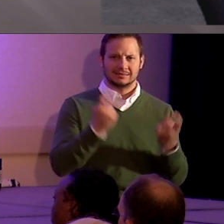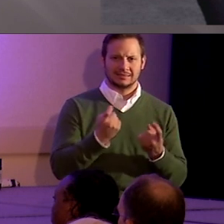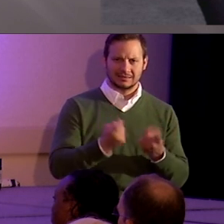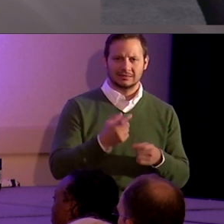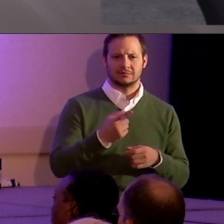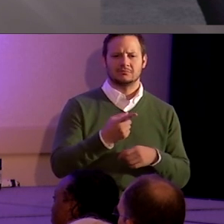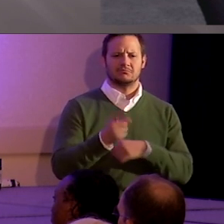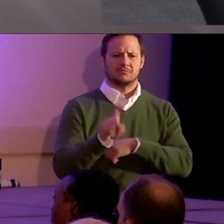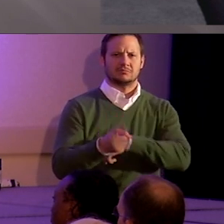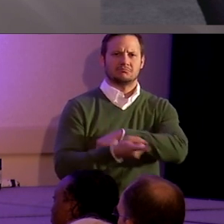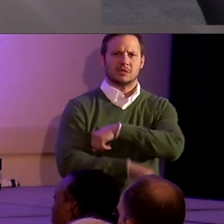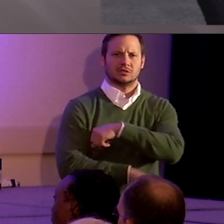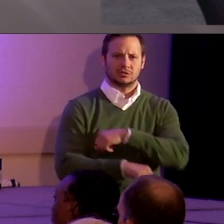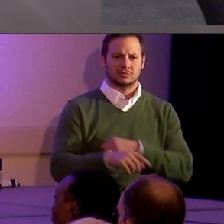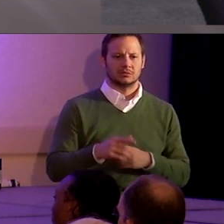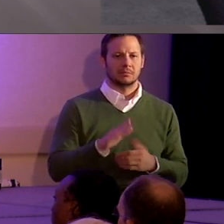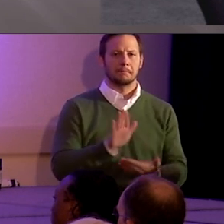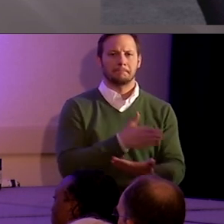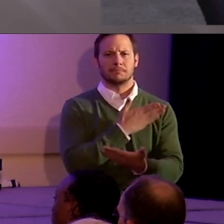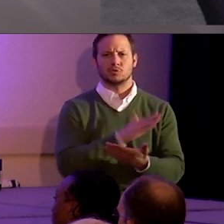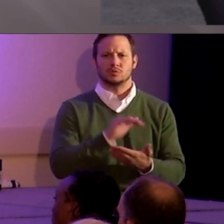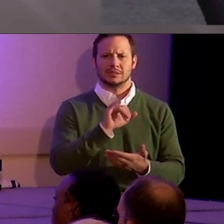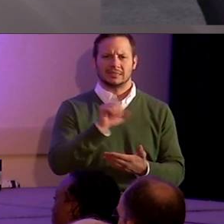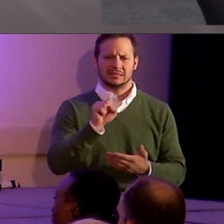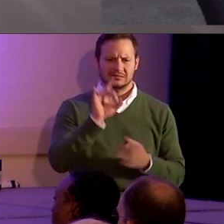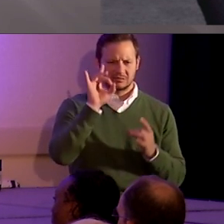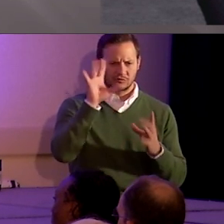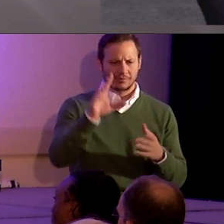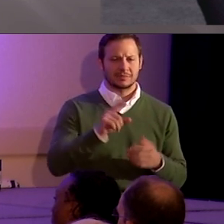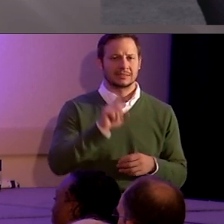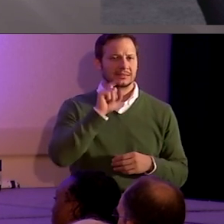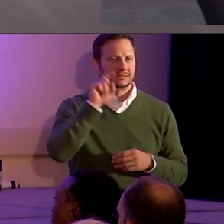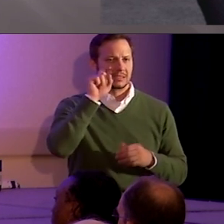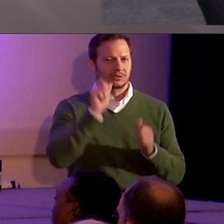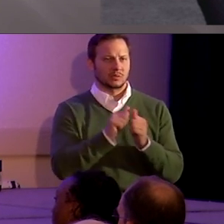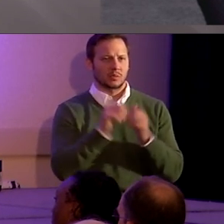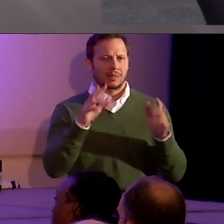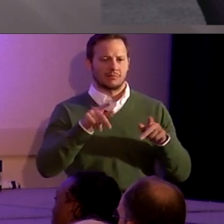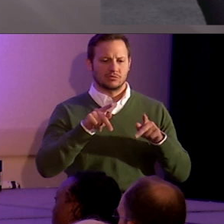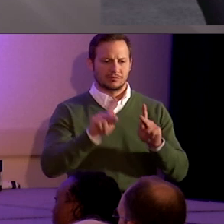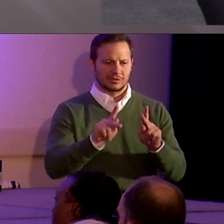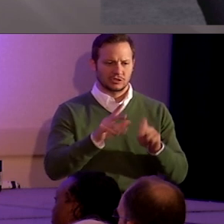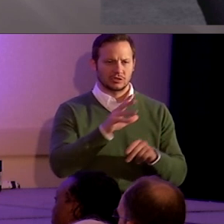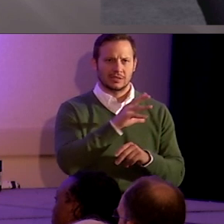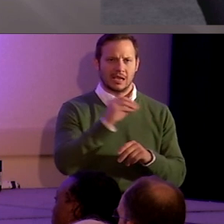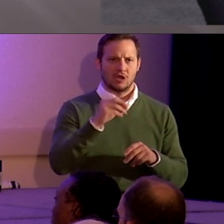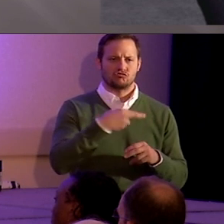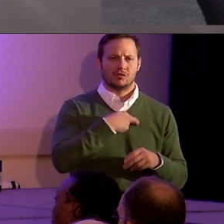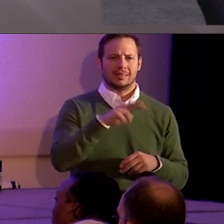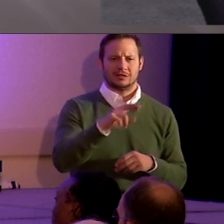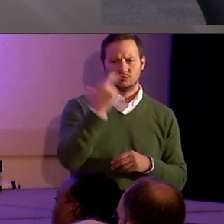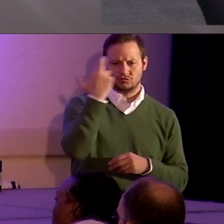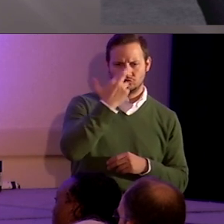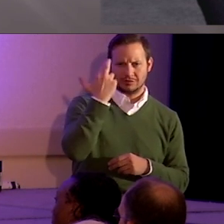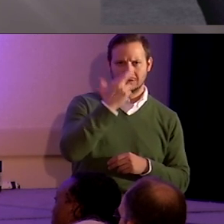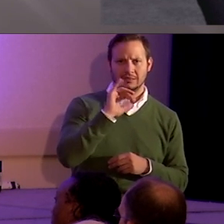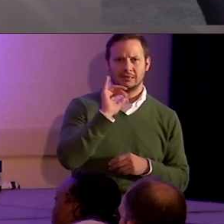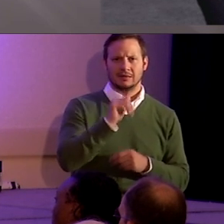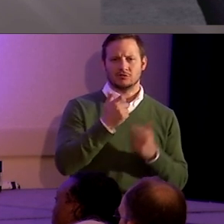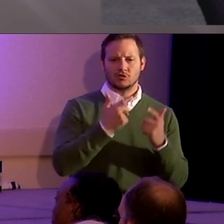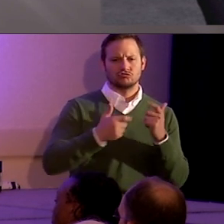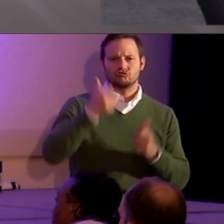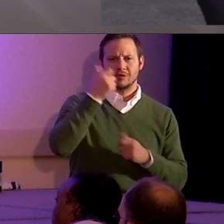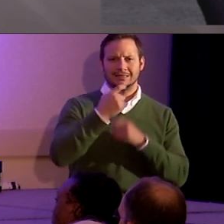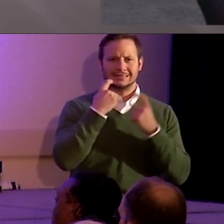deserving of punishment. Music is corrupt. Sex without permission and religious justification is the greatest of